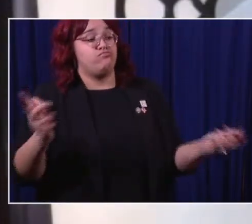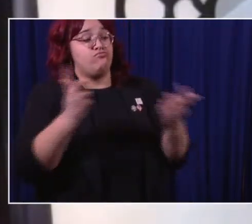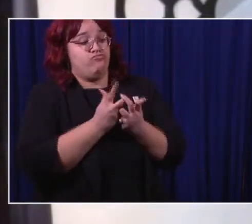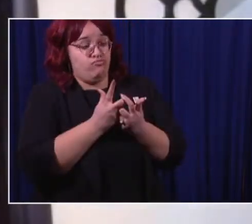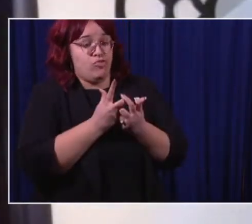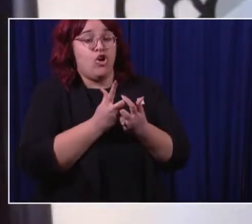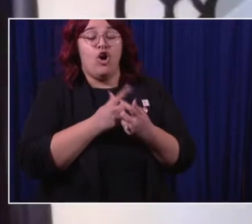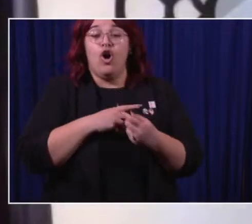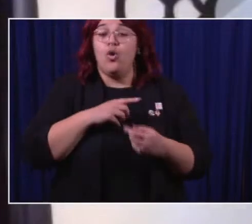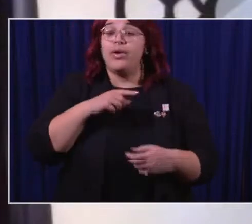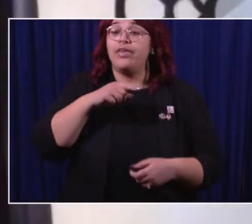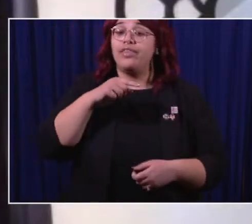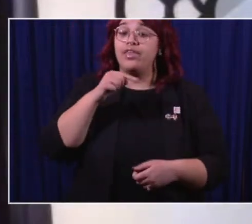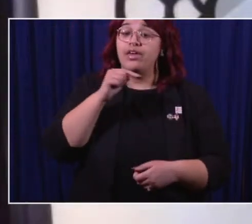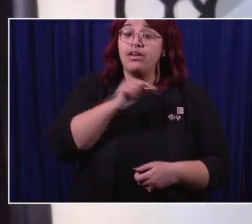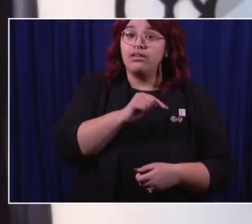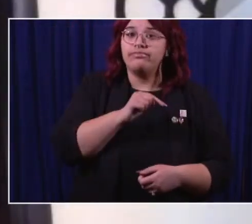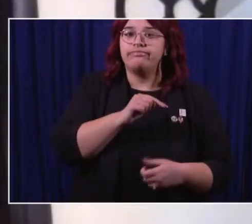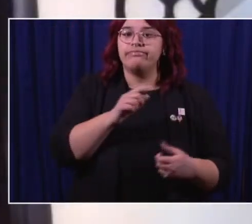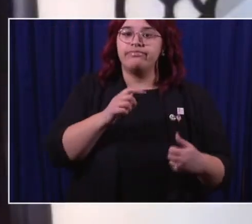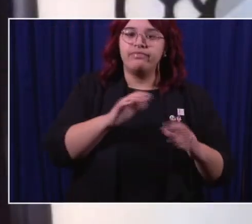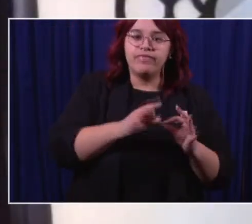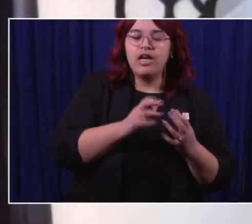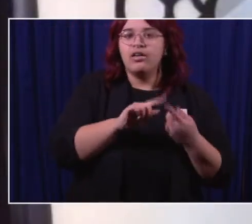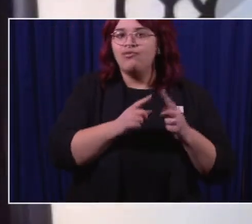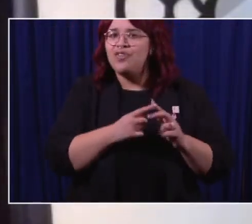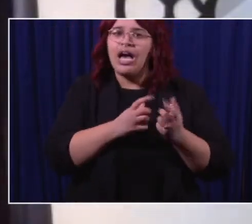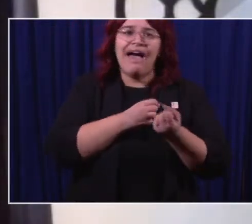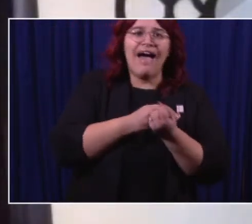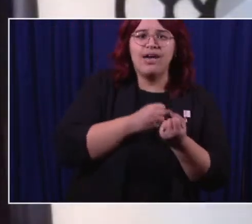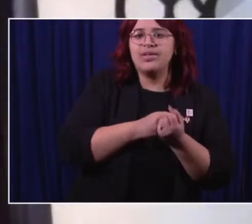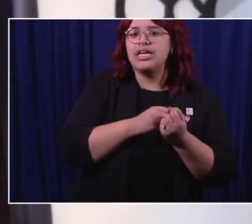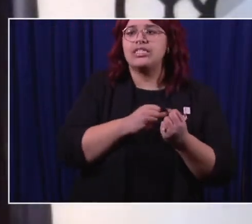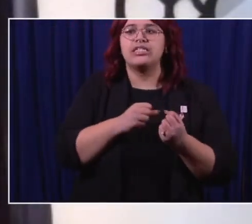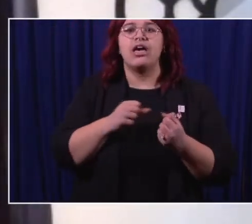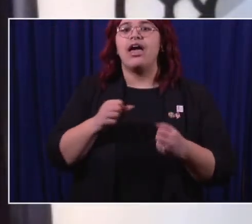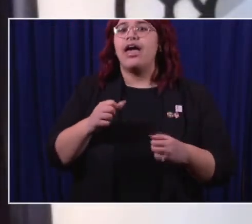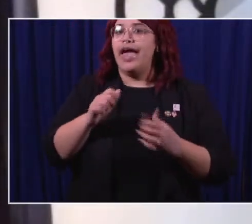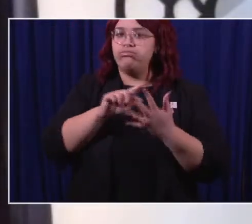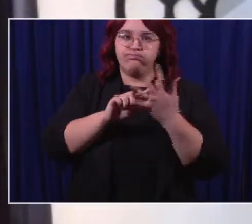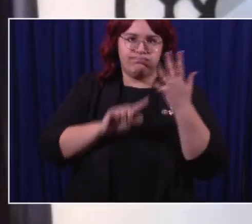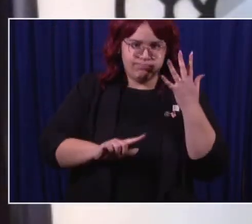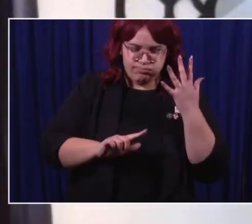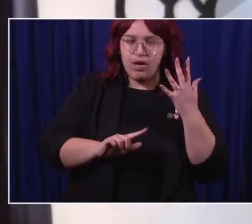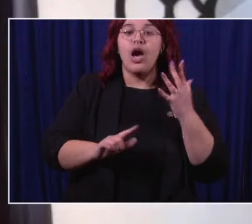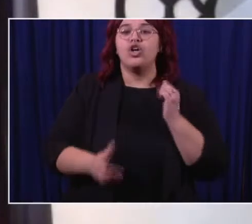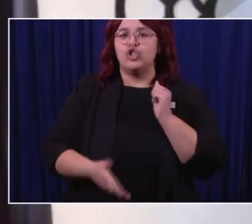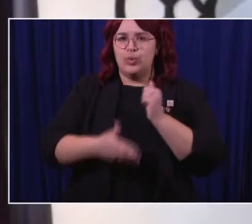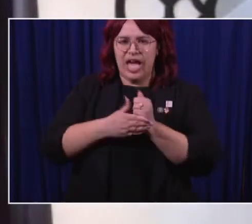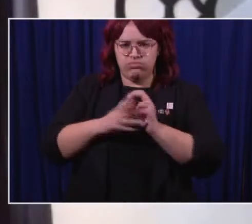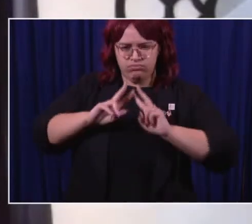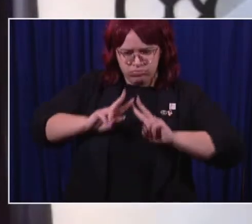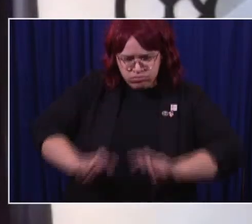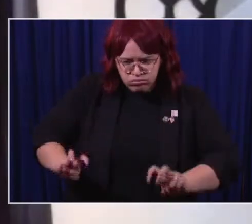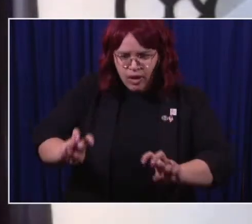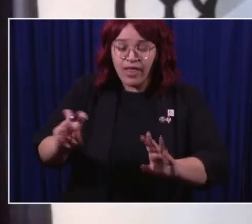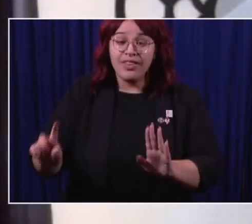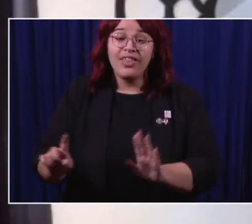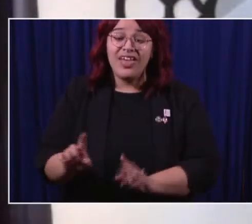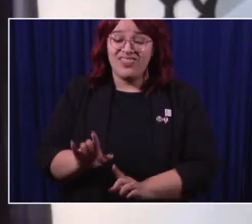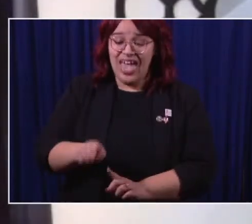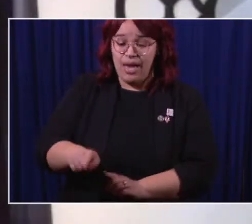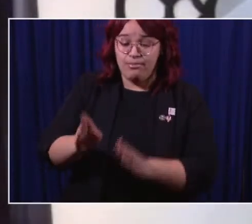clinicians, and the Office of the State Long-Term Care Ombudsman to identify the need, the length, the frequency